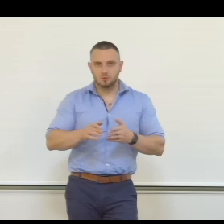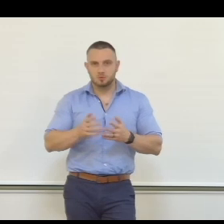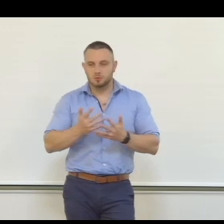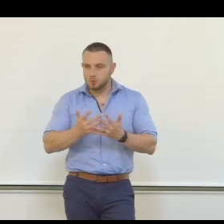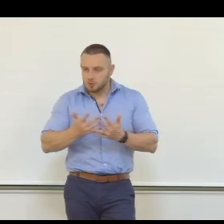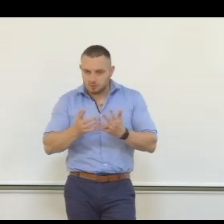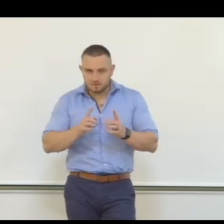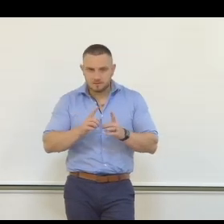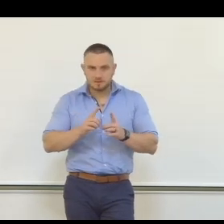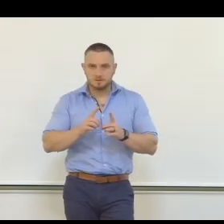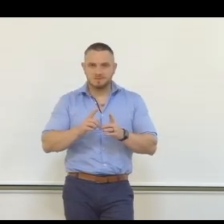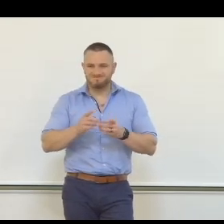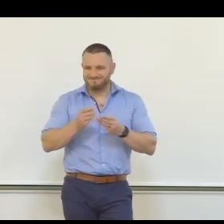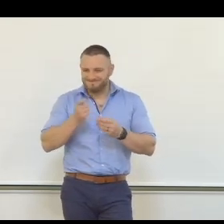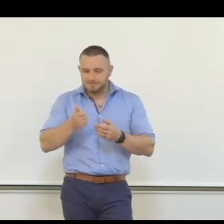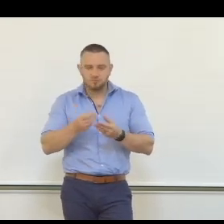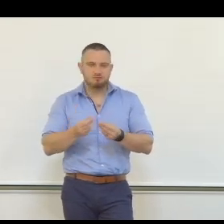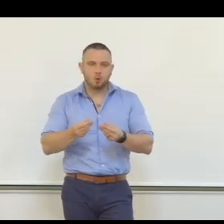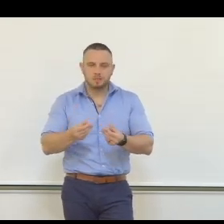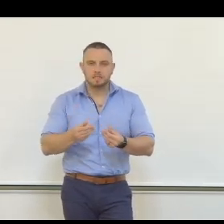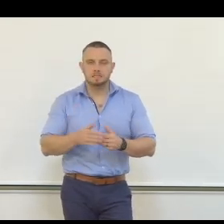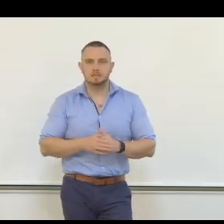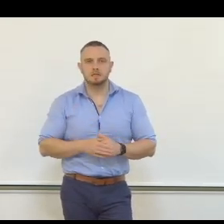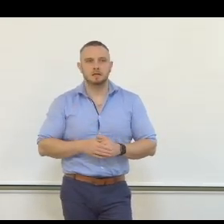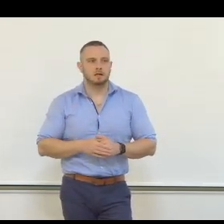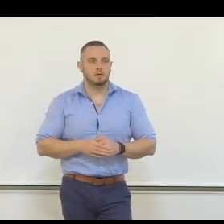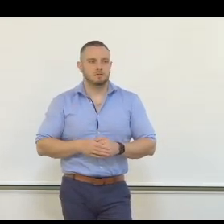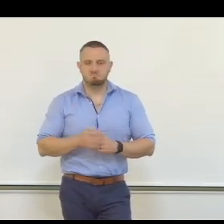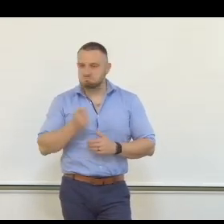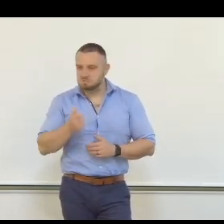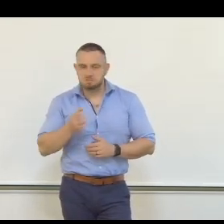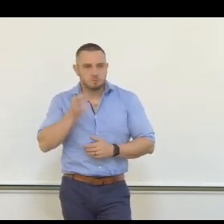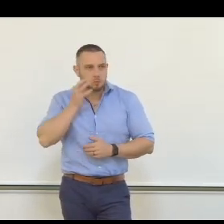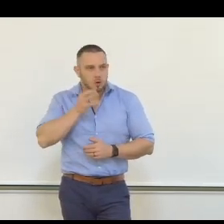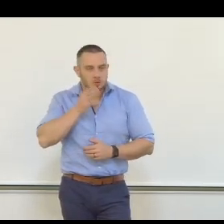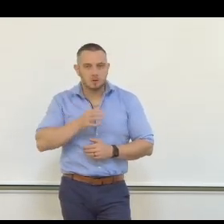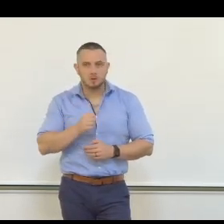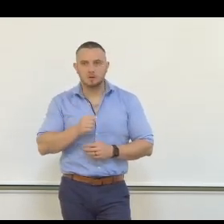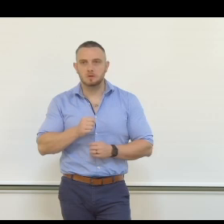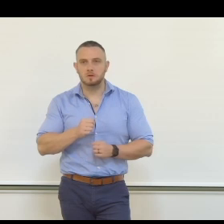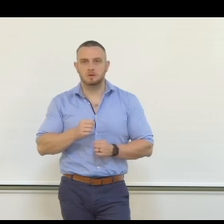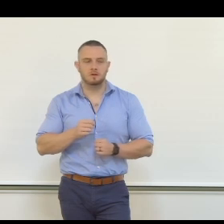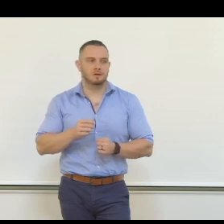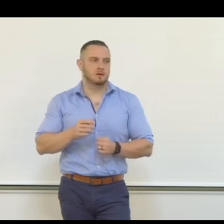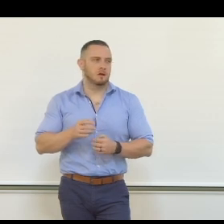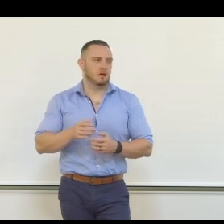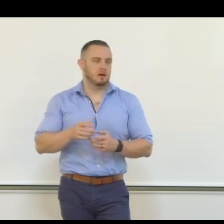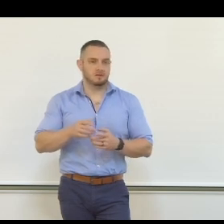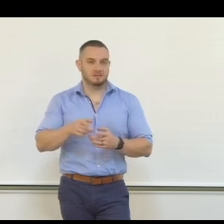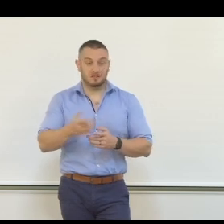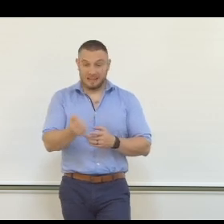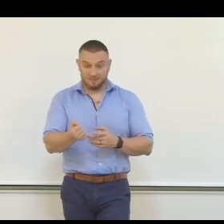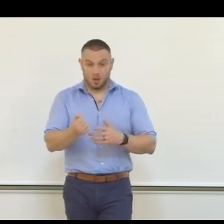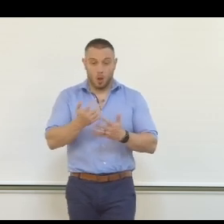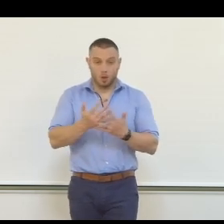So we have to deal with scarce resources. There's little water. There's even extracting, even though there is a